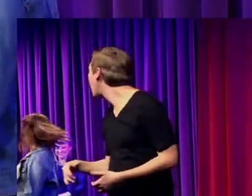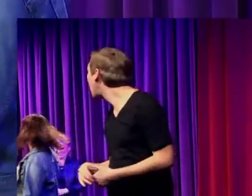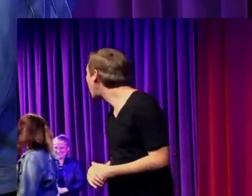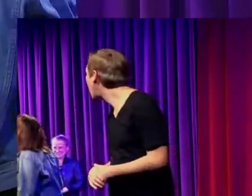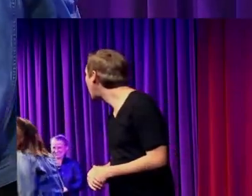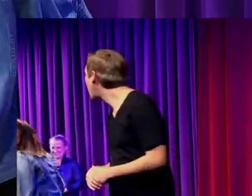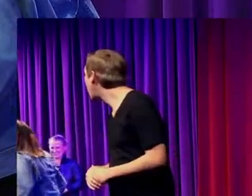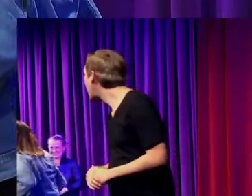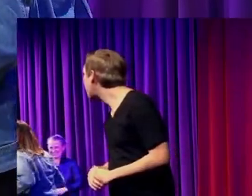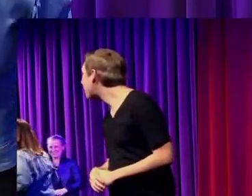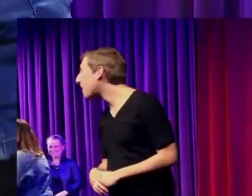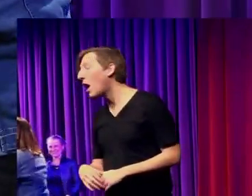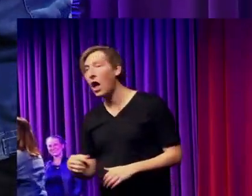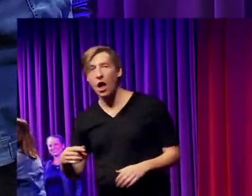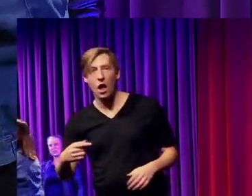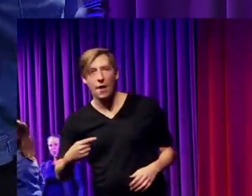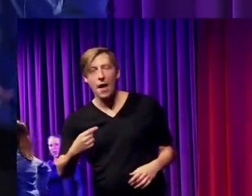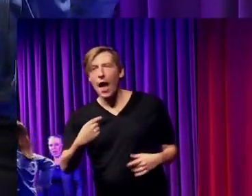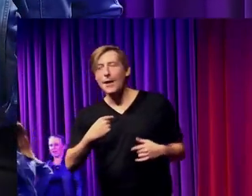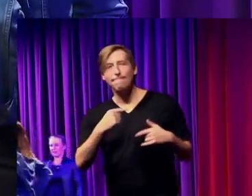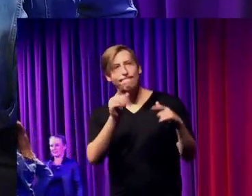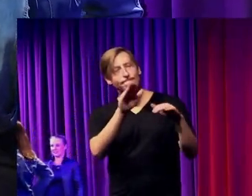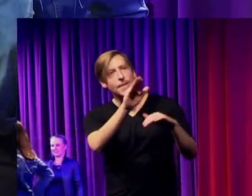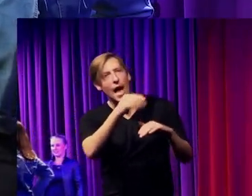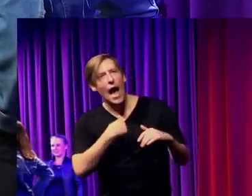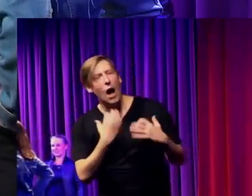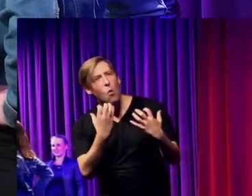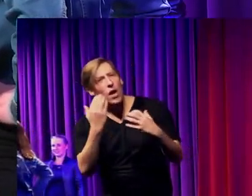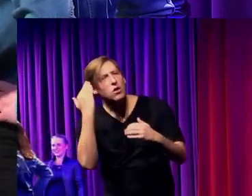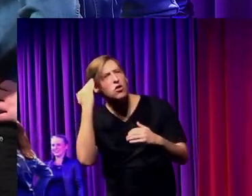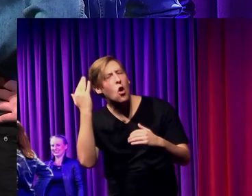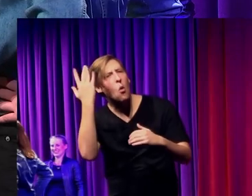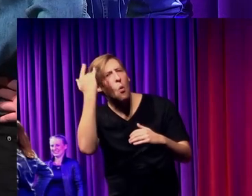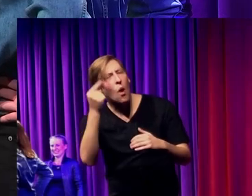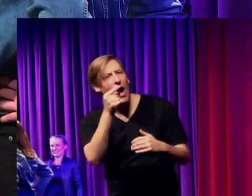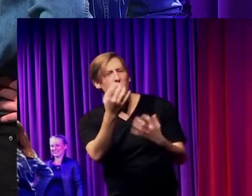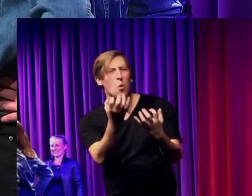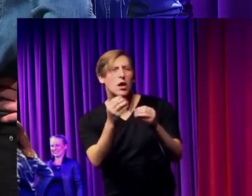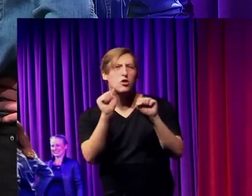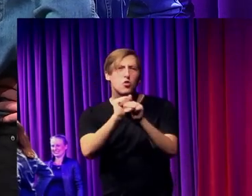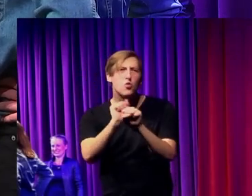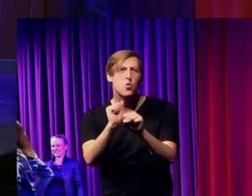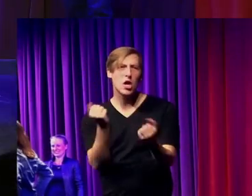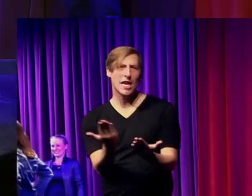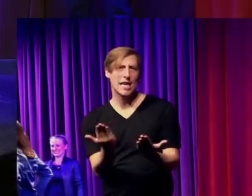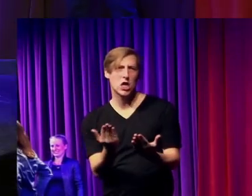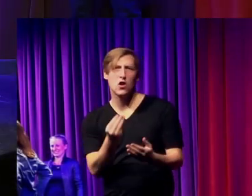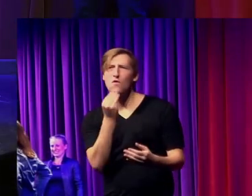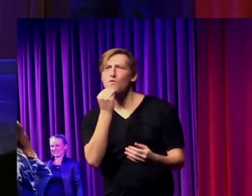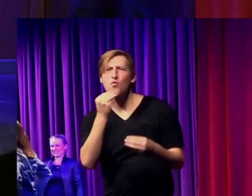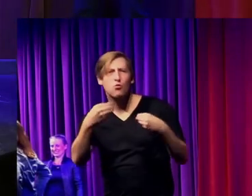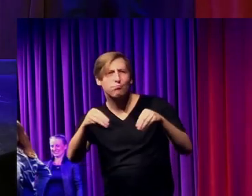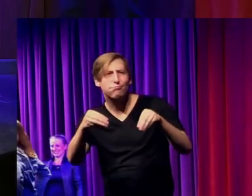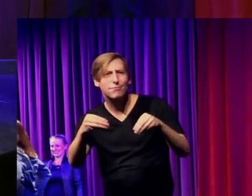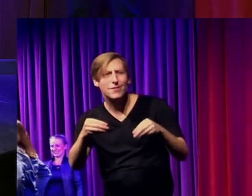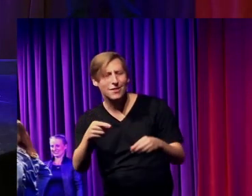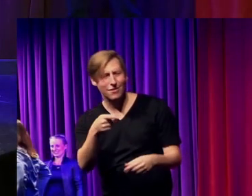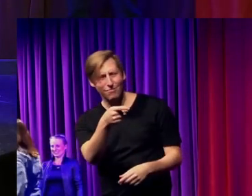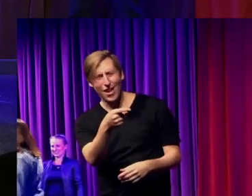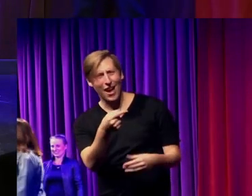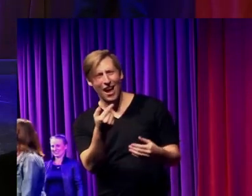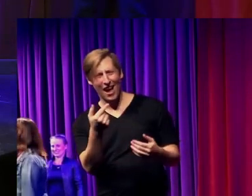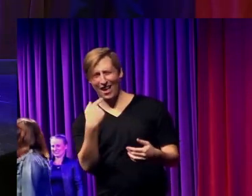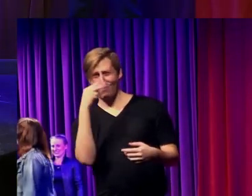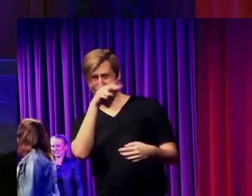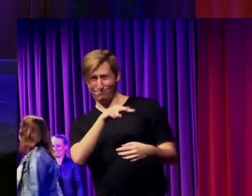sorry. I wanted to know why you wanted to work at the grocery outlet, but screaming at me is no way to show that you're going to be a good employee.